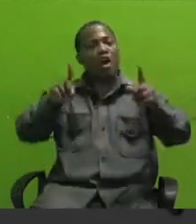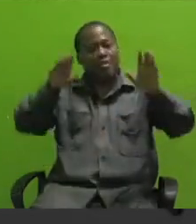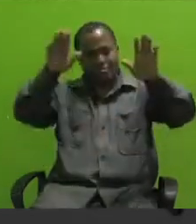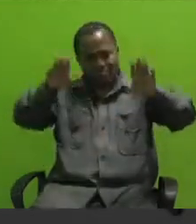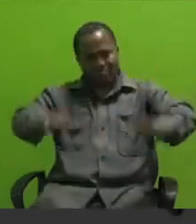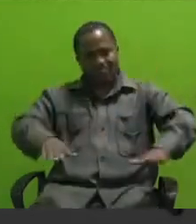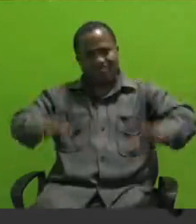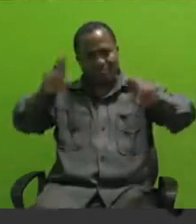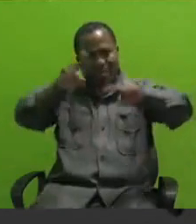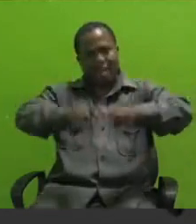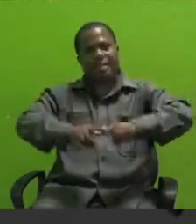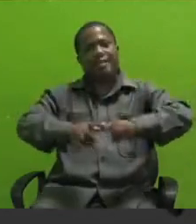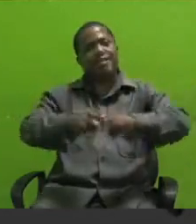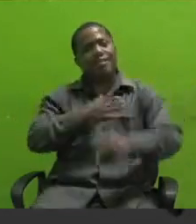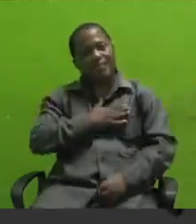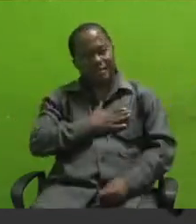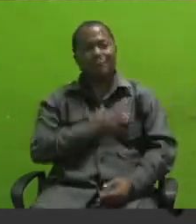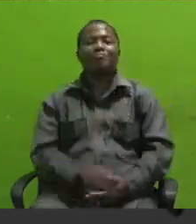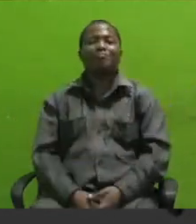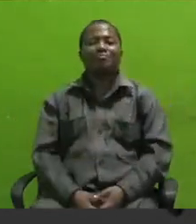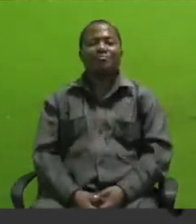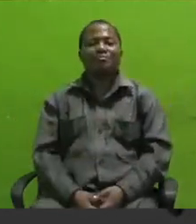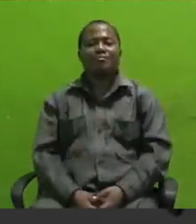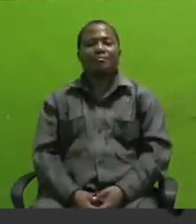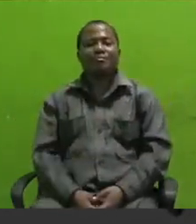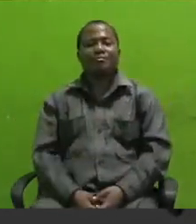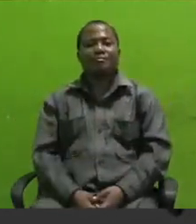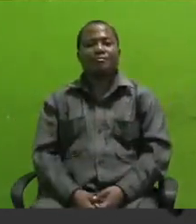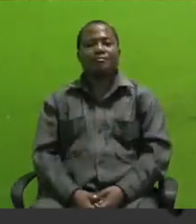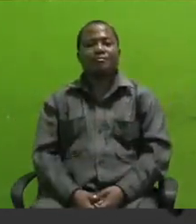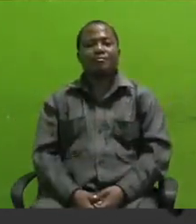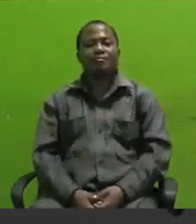Dear friends, what have you observed?